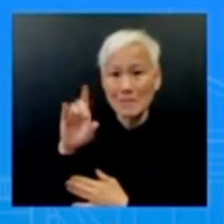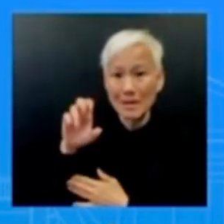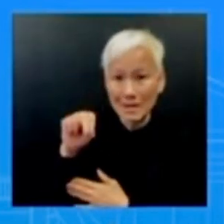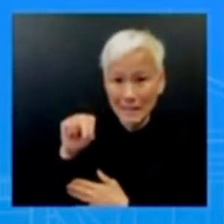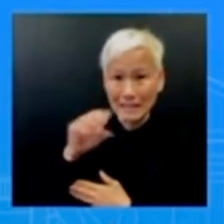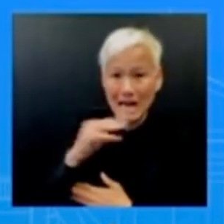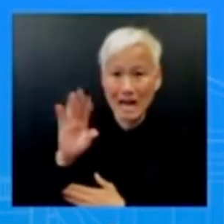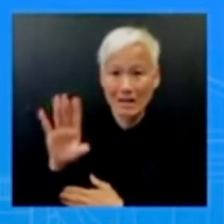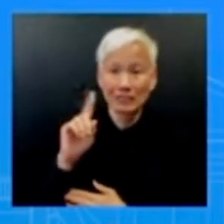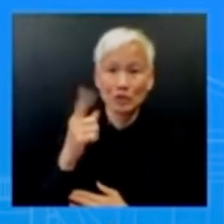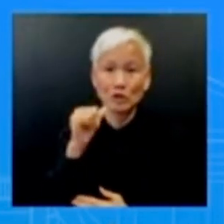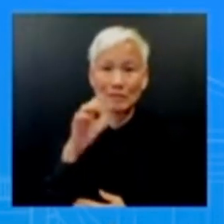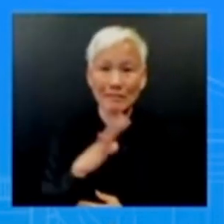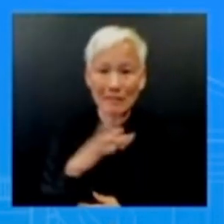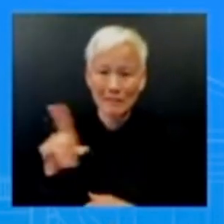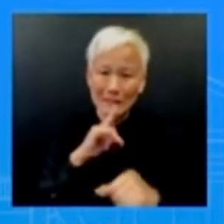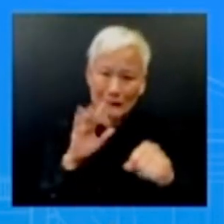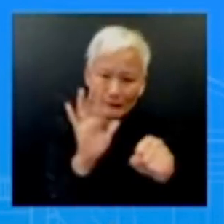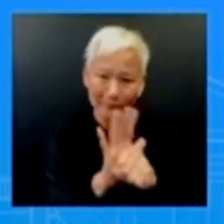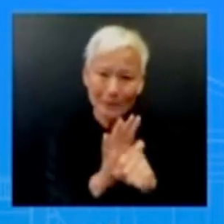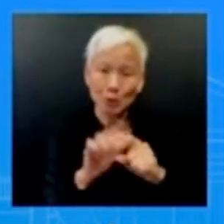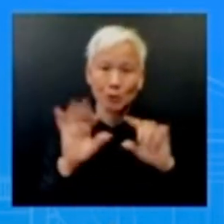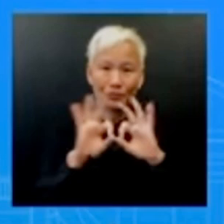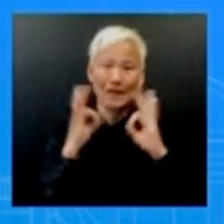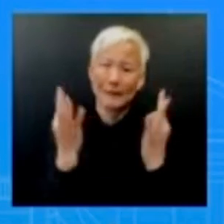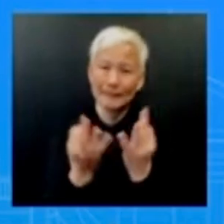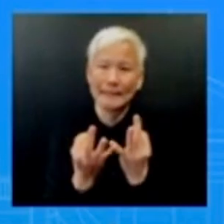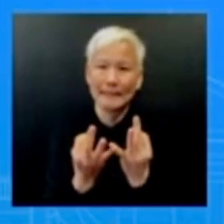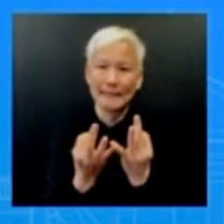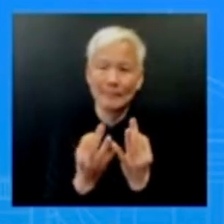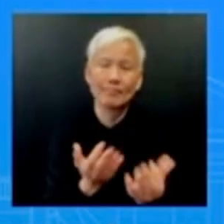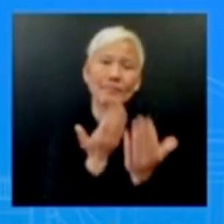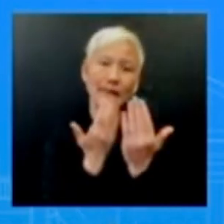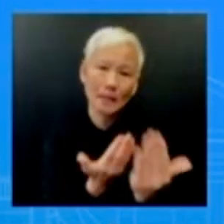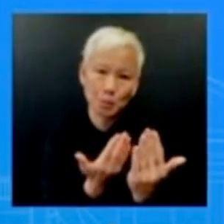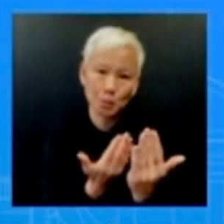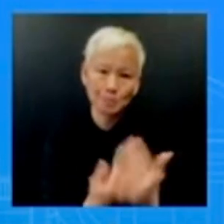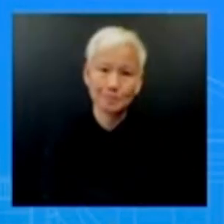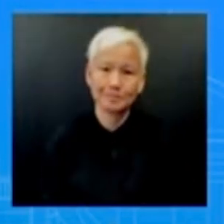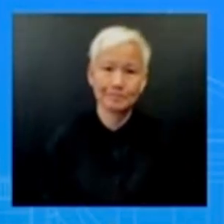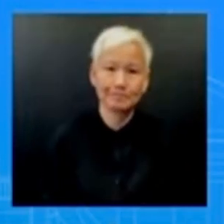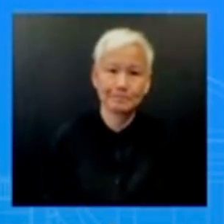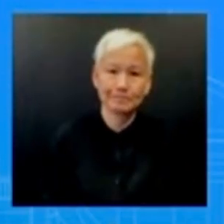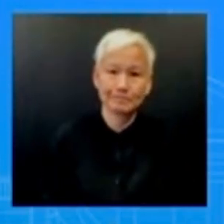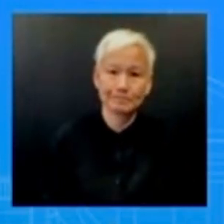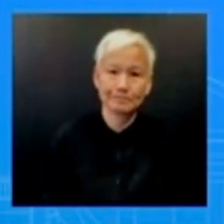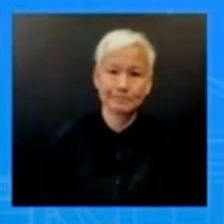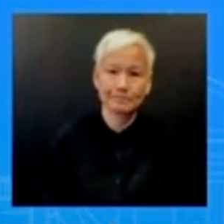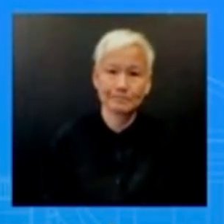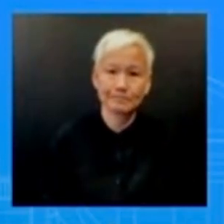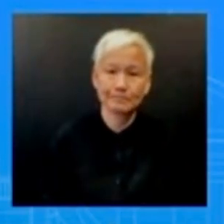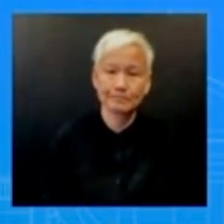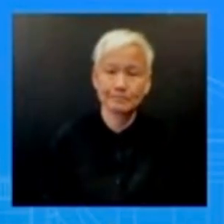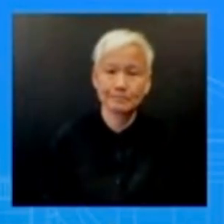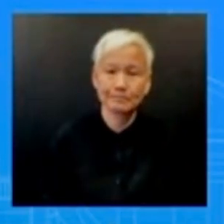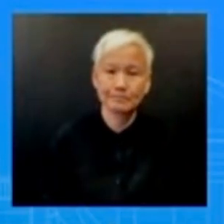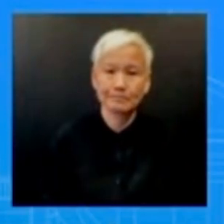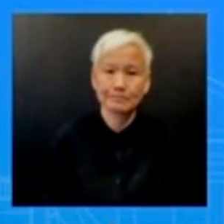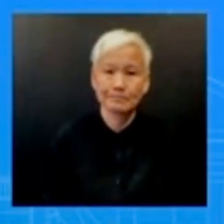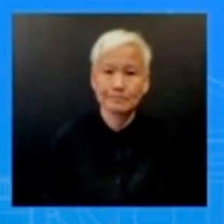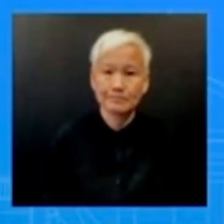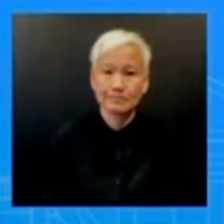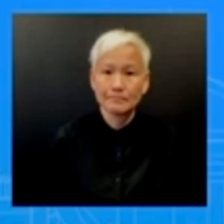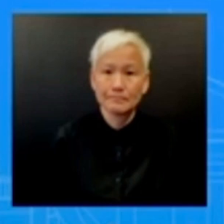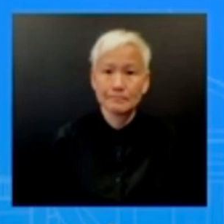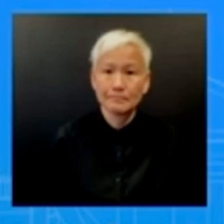going forward. I'm going to start back. Go ahead, please, sir. Oh, okay, thank you. Just on Russia, first of all, Moscow has indicated that they'll put a